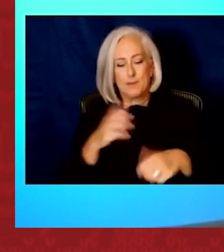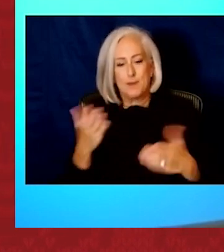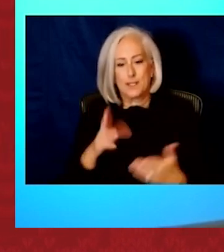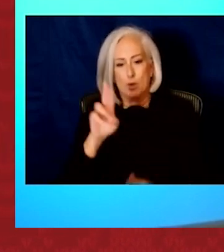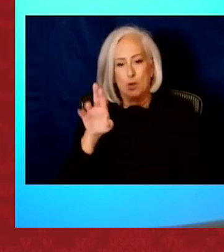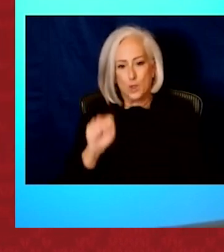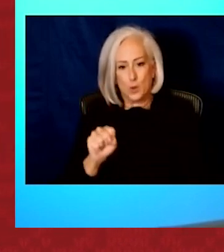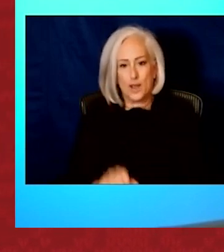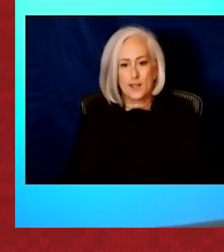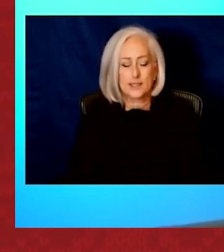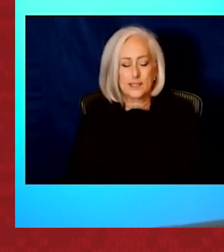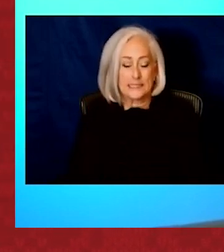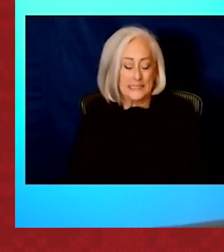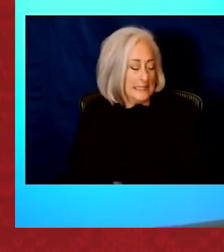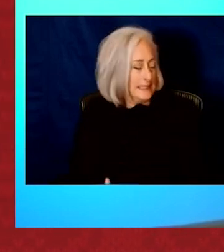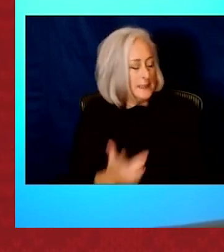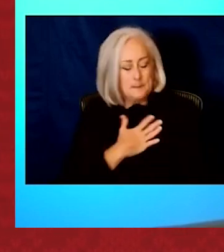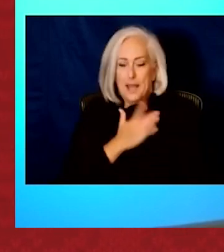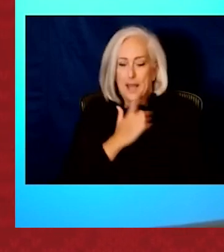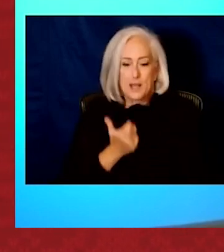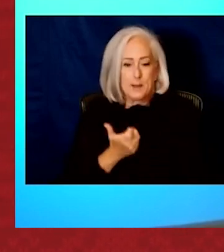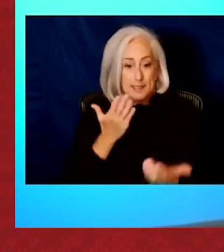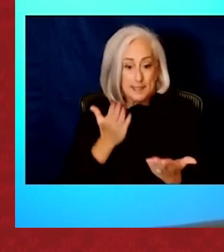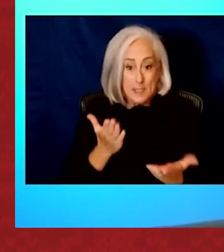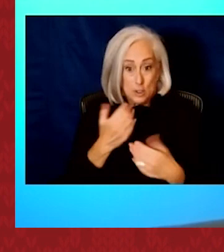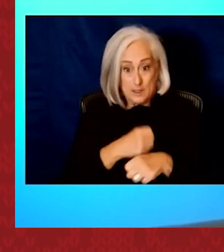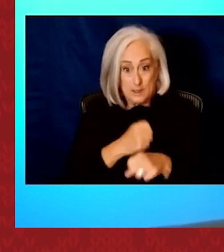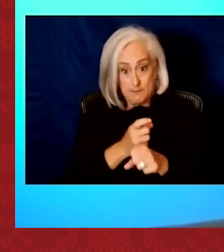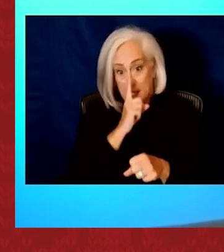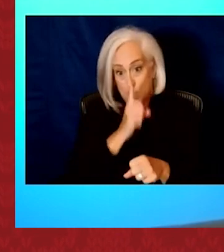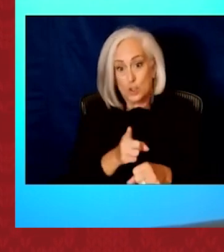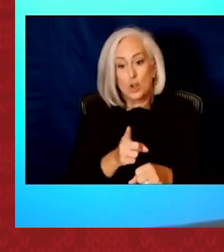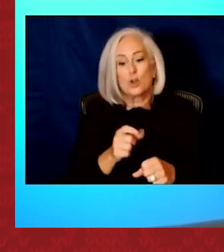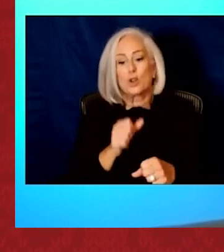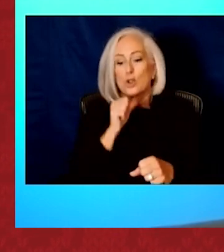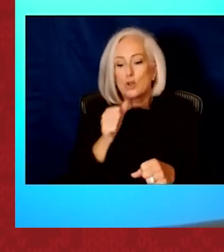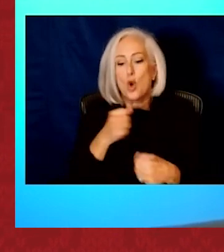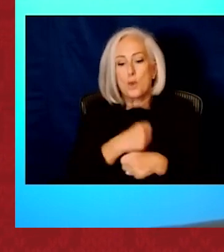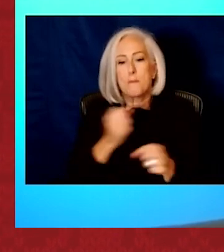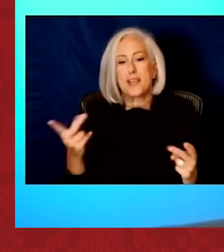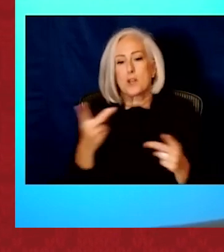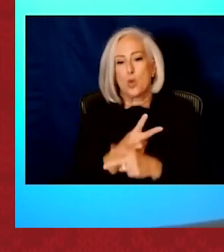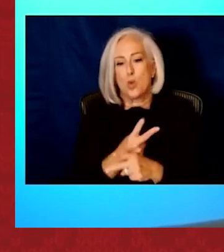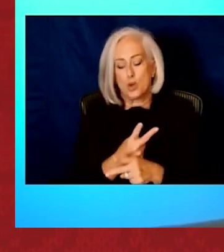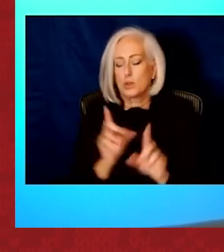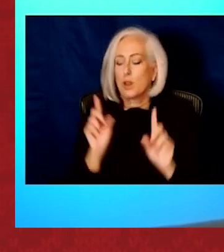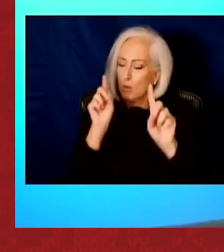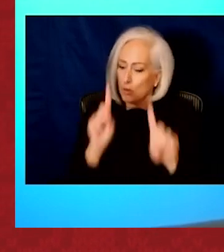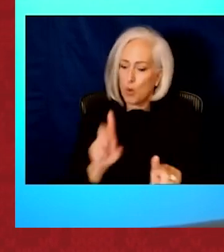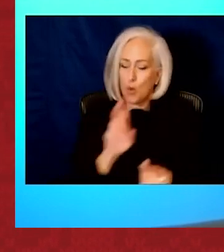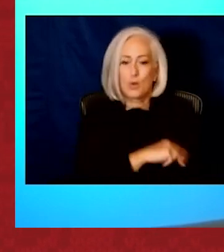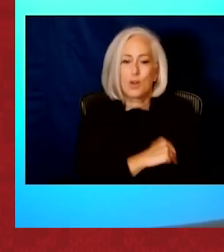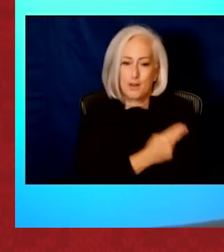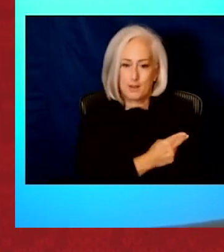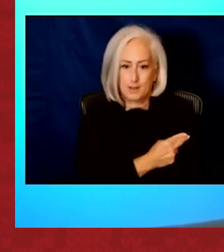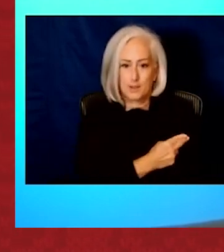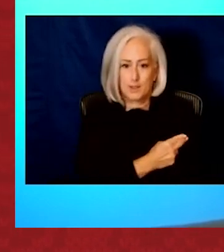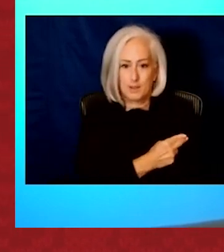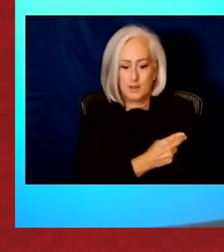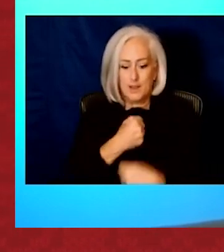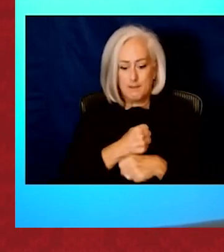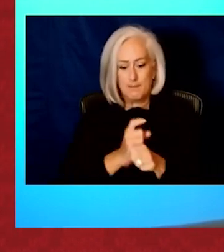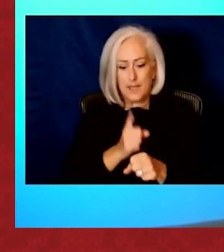can recommend is just making sure you don't make things worse. Get to a healthcare facility, and then make sure that healthcare facility is